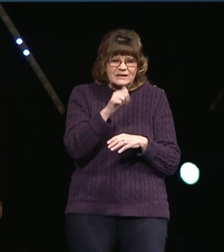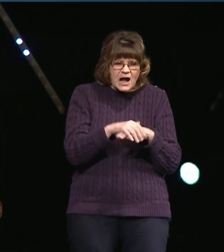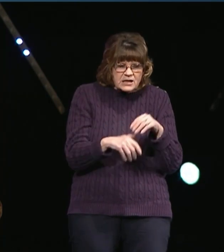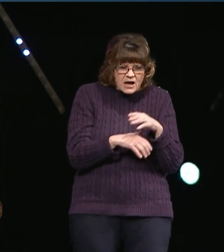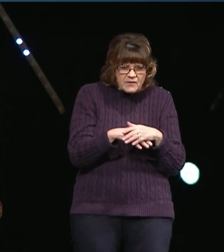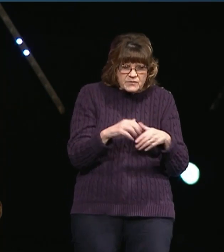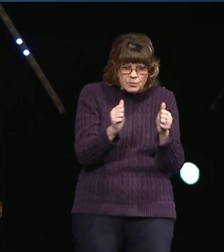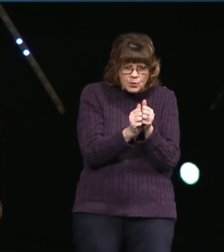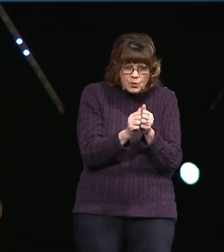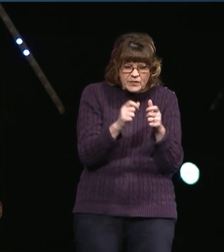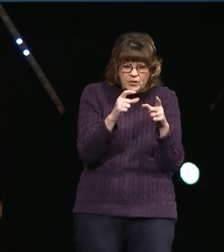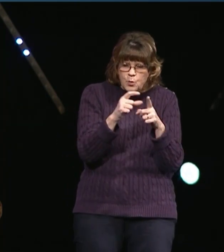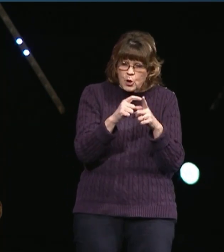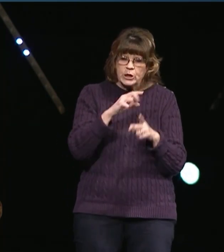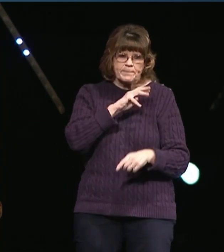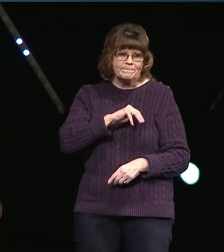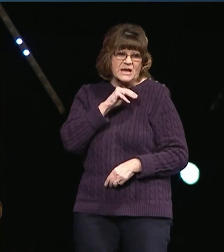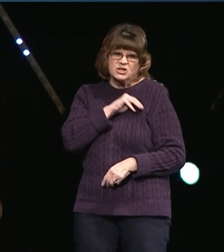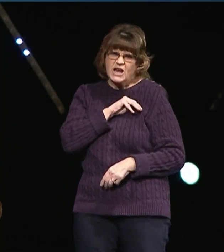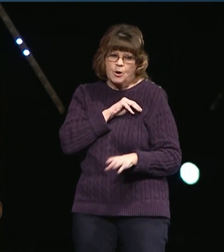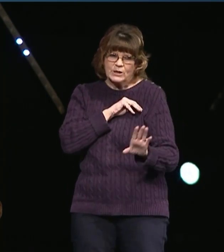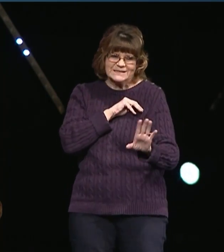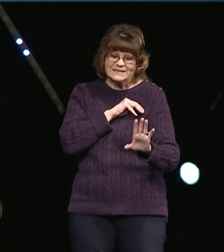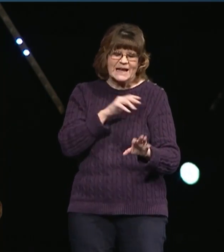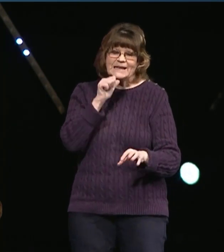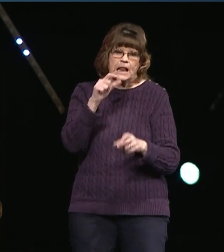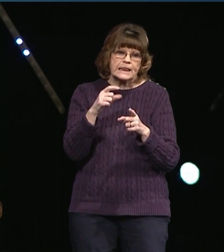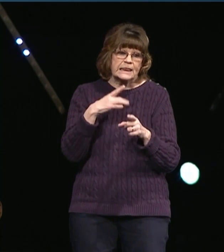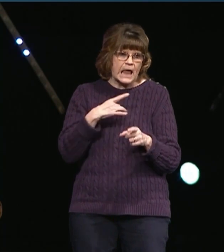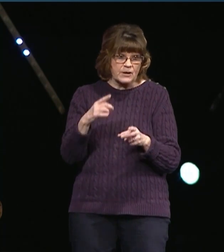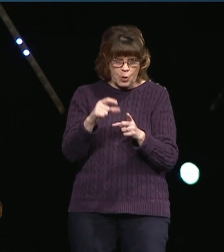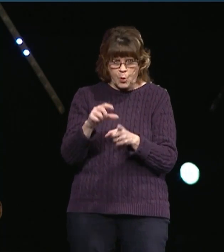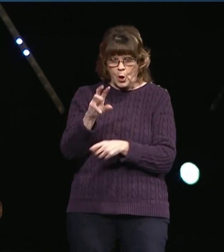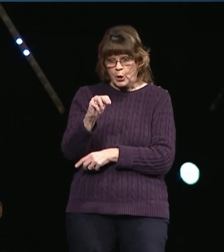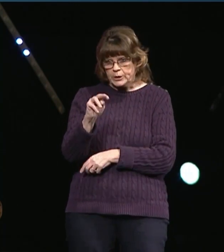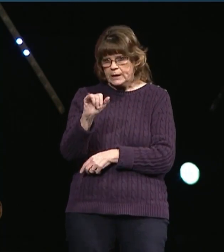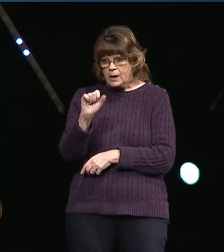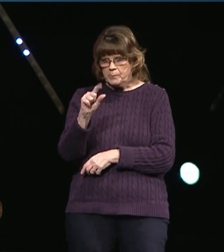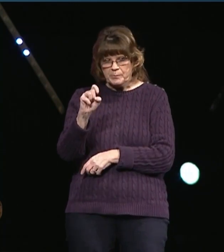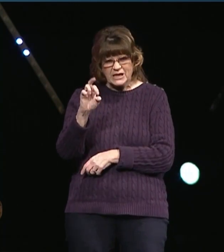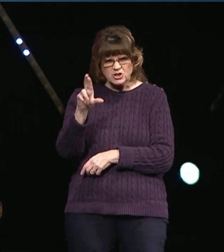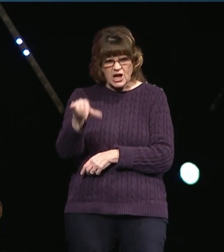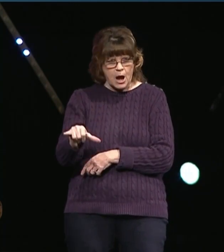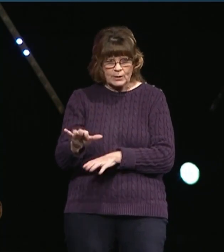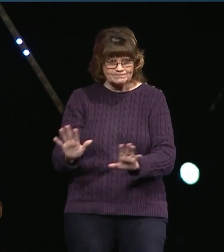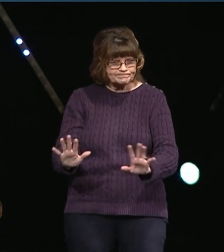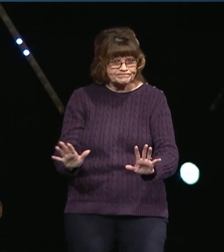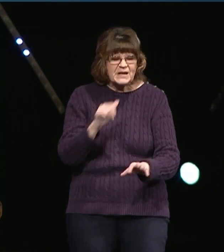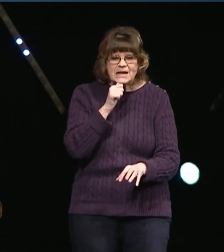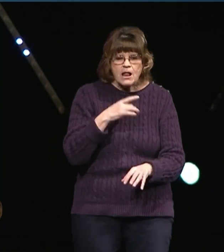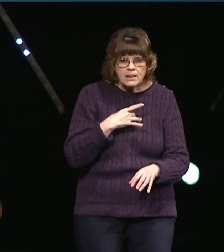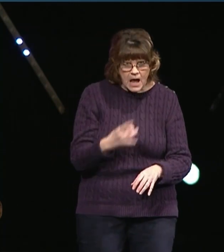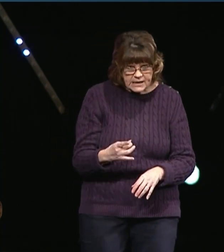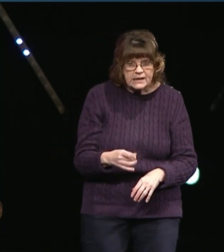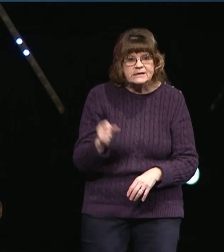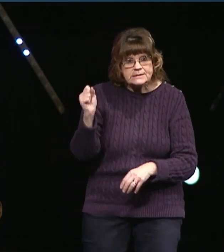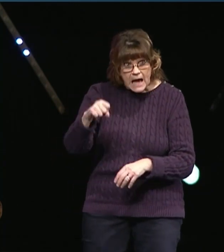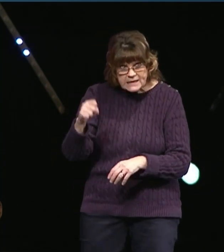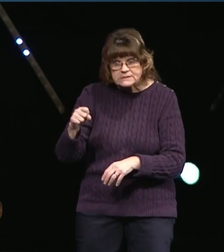word missionary. He didn't like to be called a missionary. He definitely was on mission.